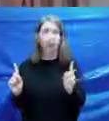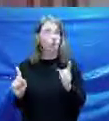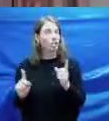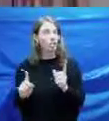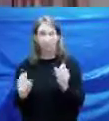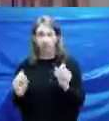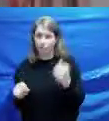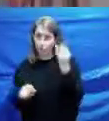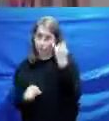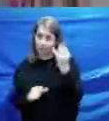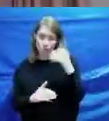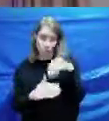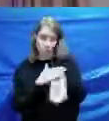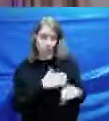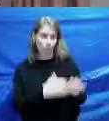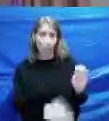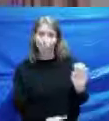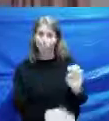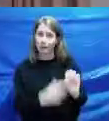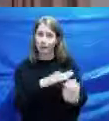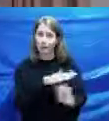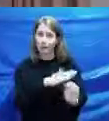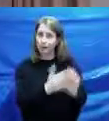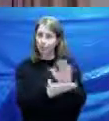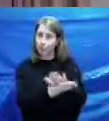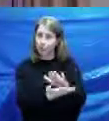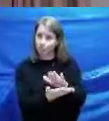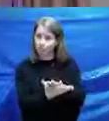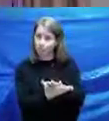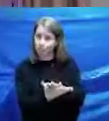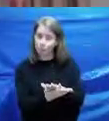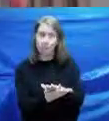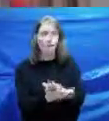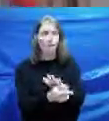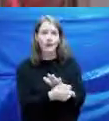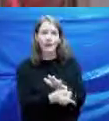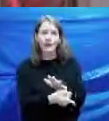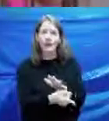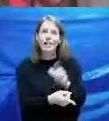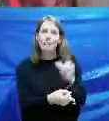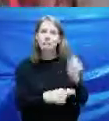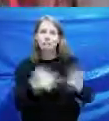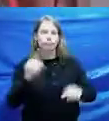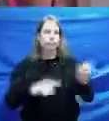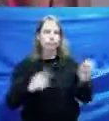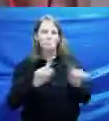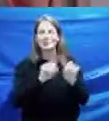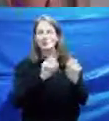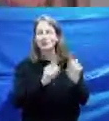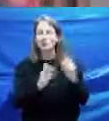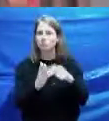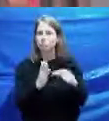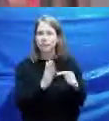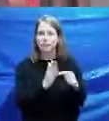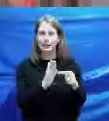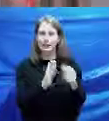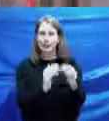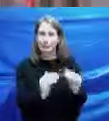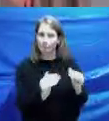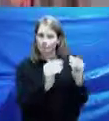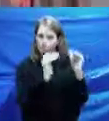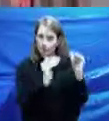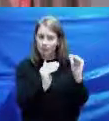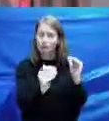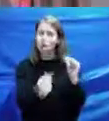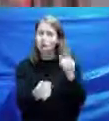levels, and they're kept out of appropriate complex text because of their reading level. So it's,